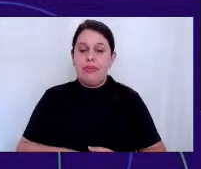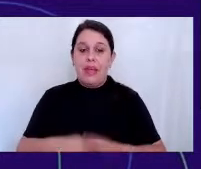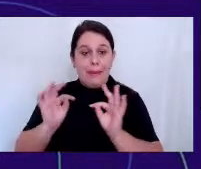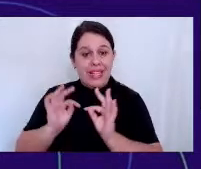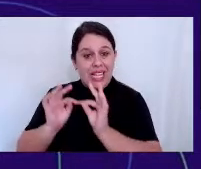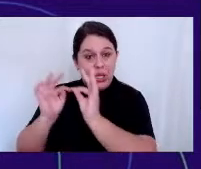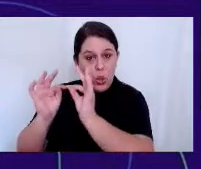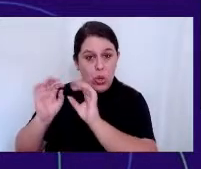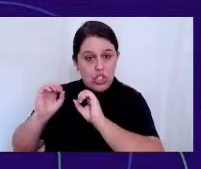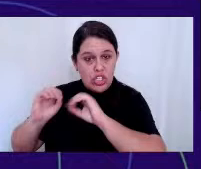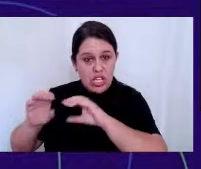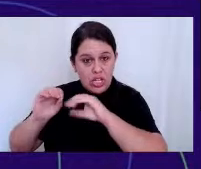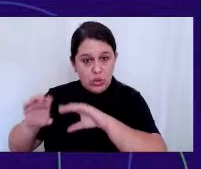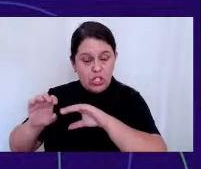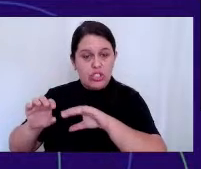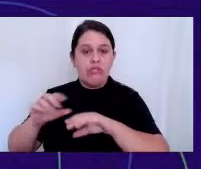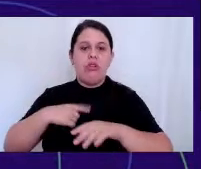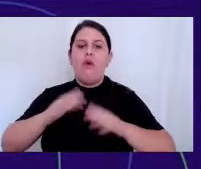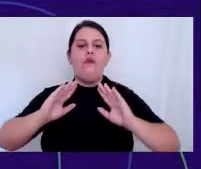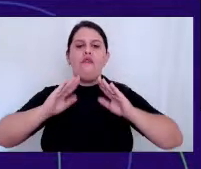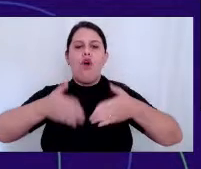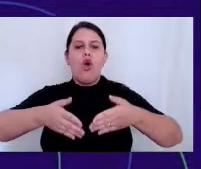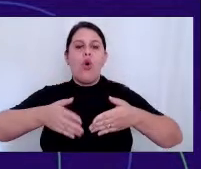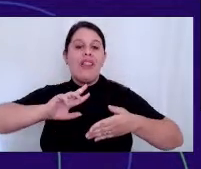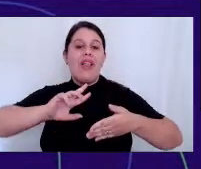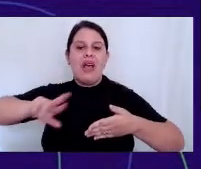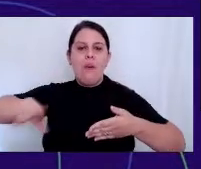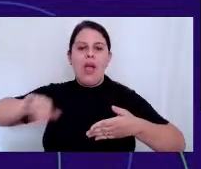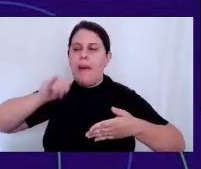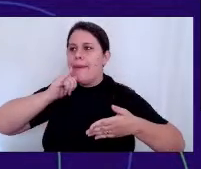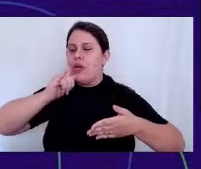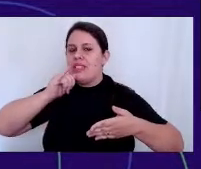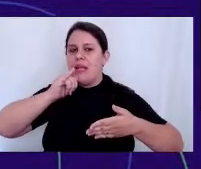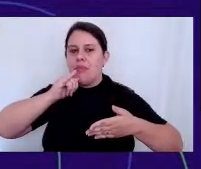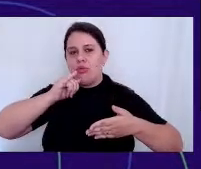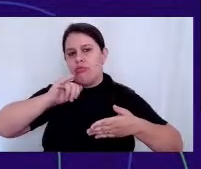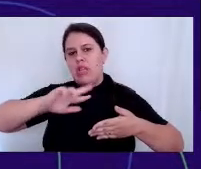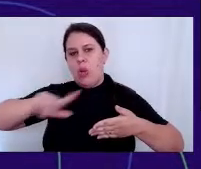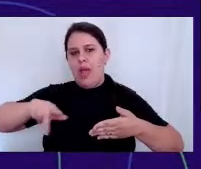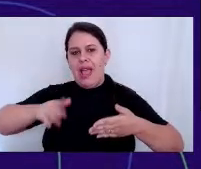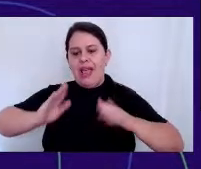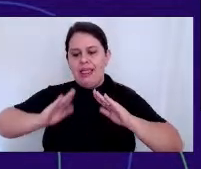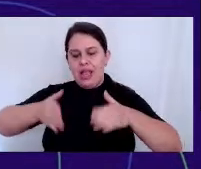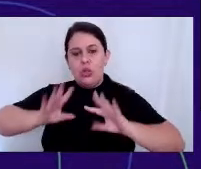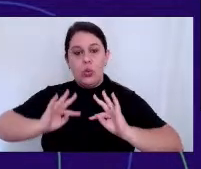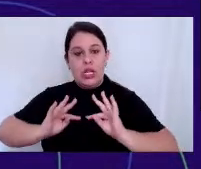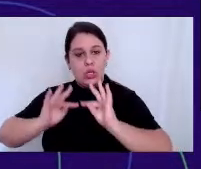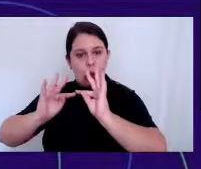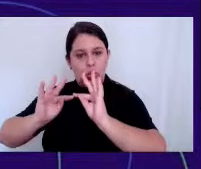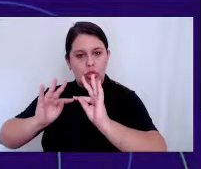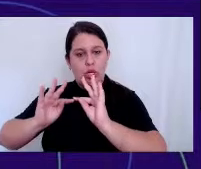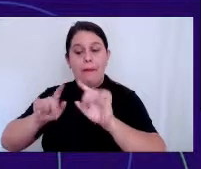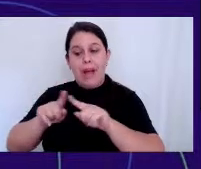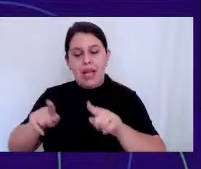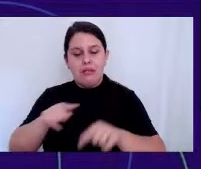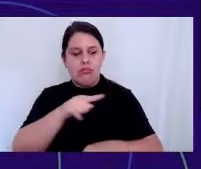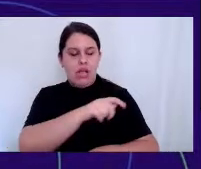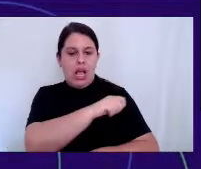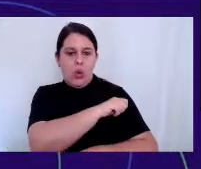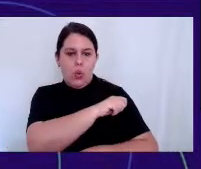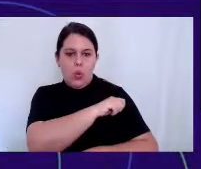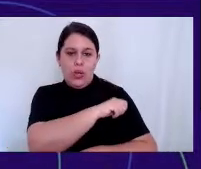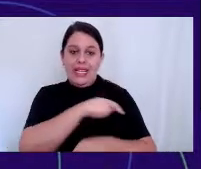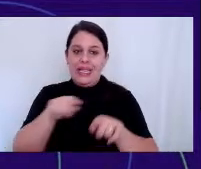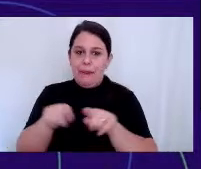be not so much the technology, but the students and the learning, not on the technology. I mean, technology is